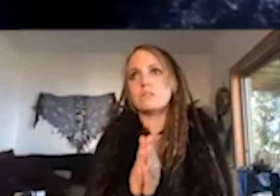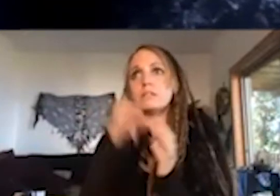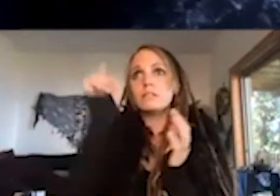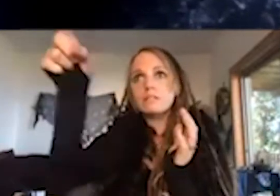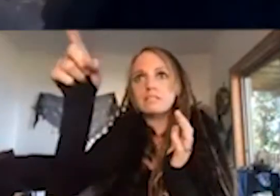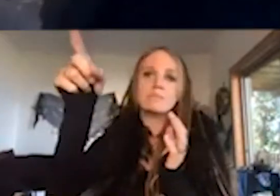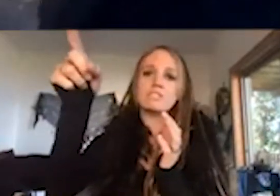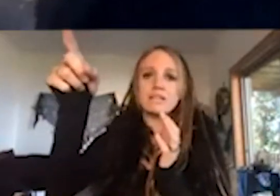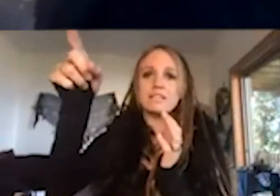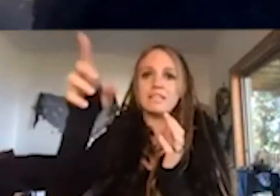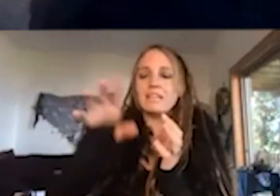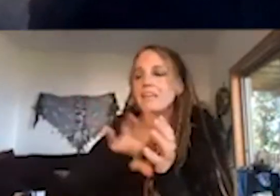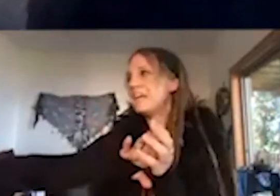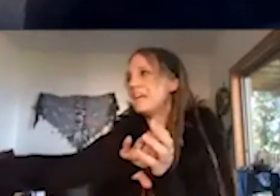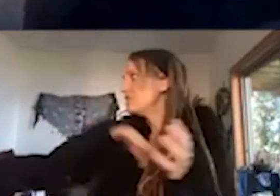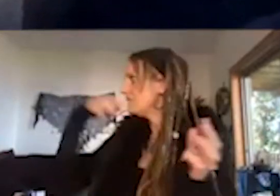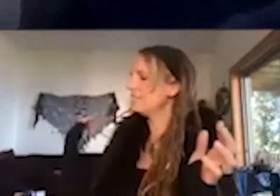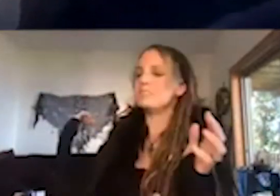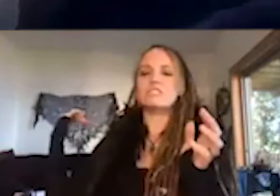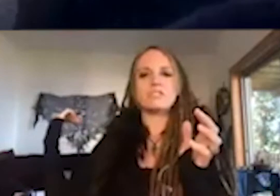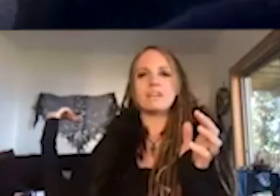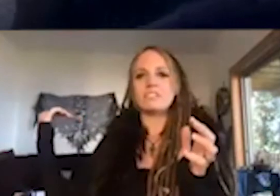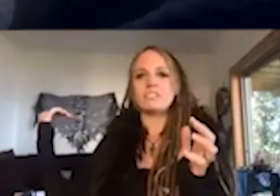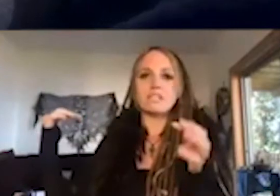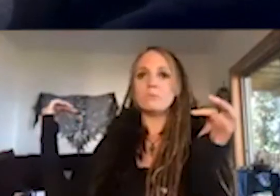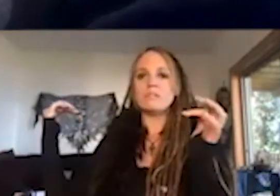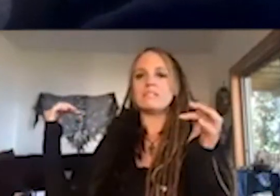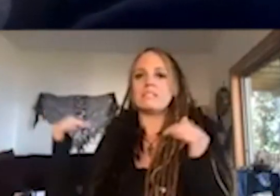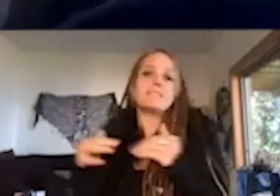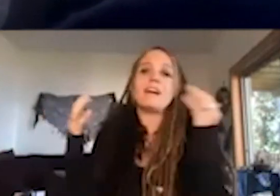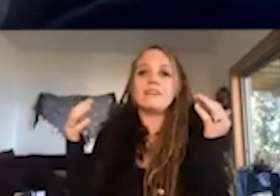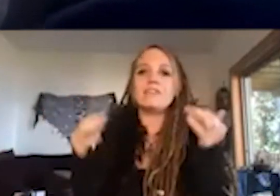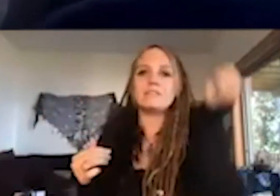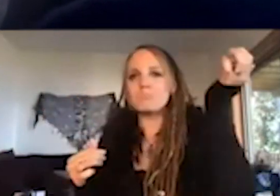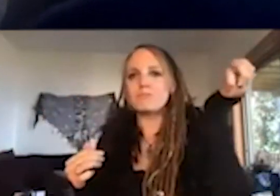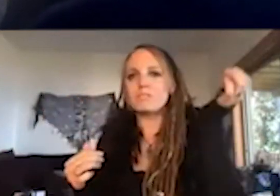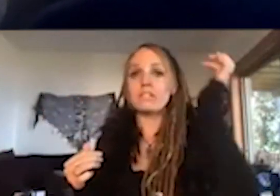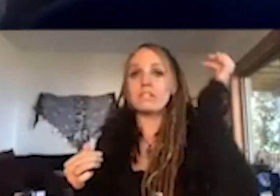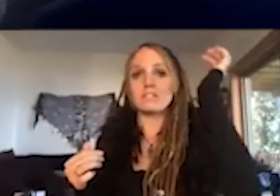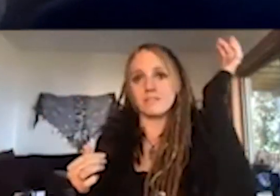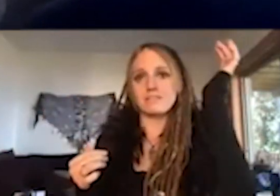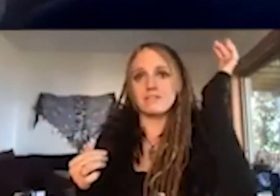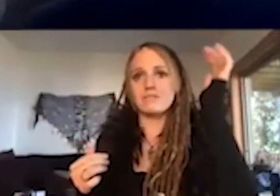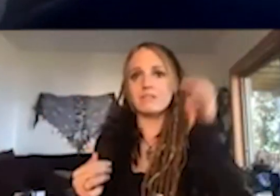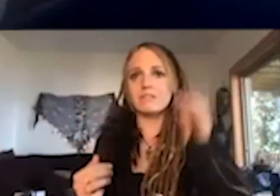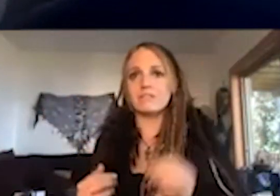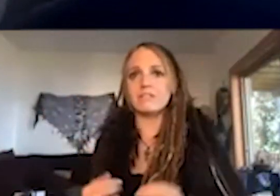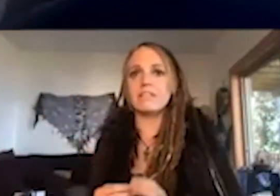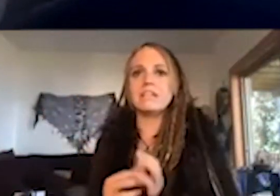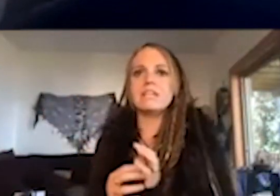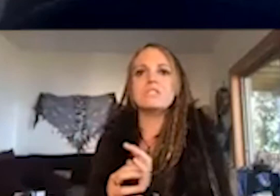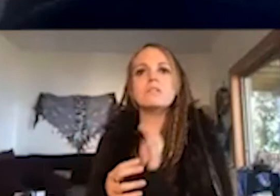to Dory, look, something shiny. And she turns around and she's like, oh, where is it? And he's like, I don't know. It's up over the trench. Let's go follow it.